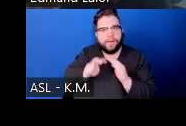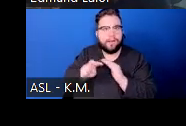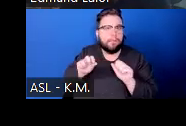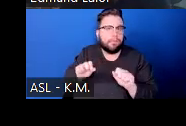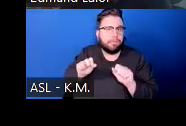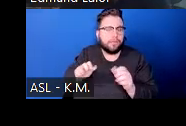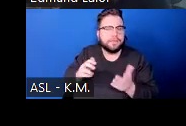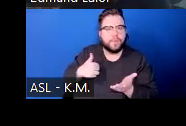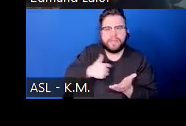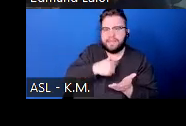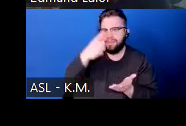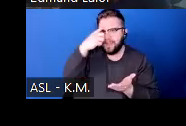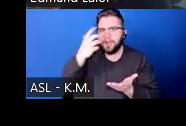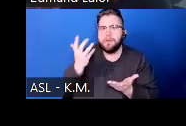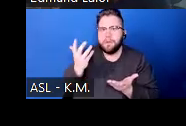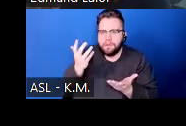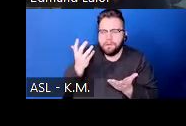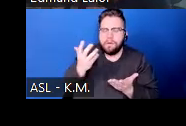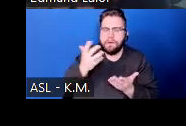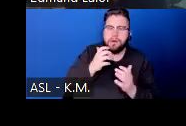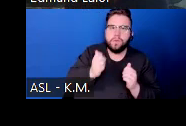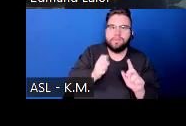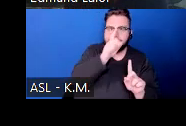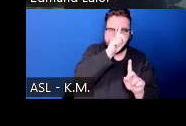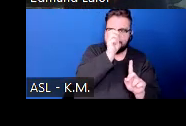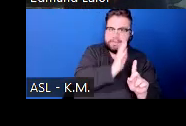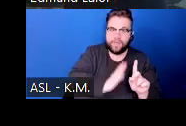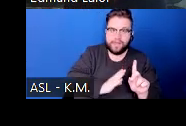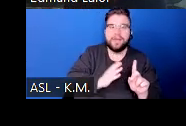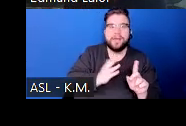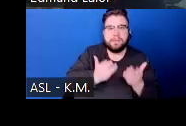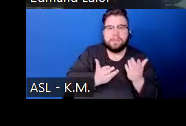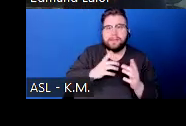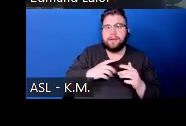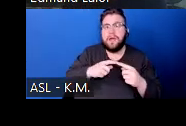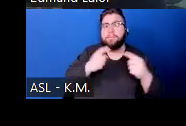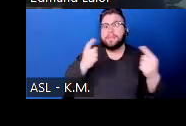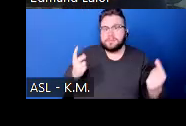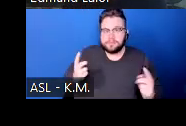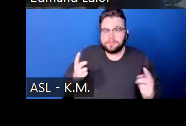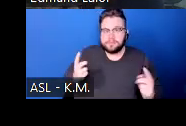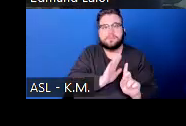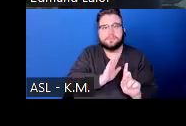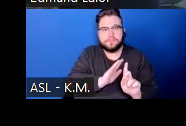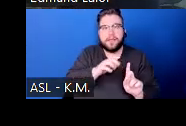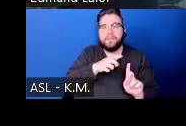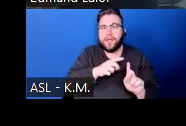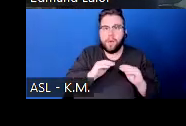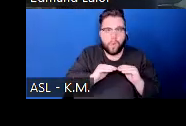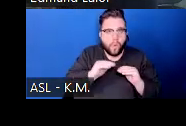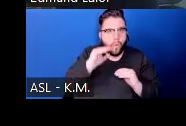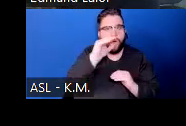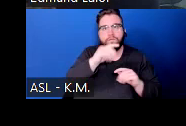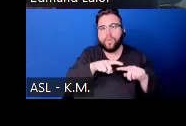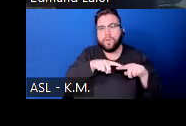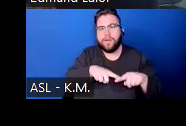a counter to this, we think that in schizophrenia, it might be quite the opposite situation where patients with schizophrenia might be overly relying on